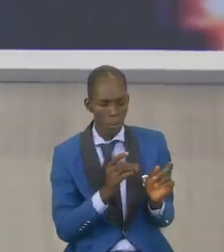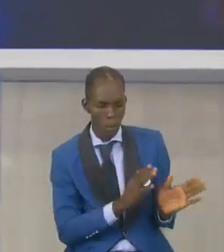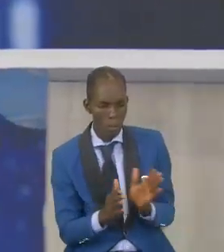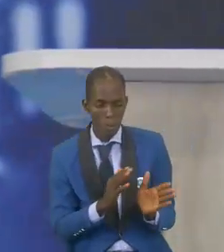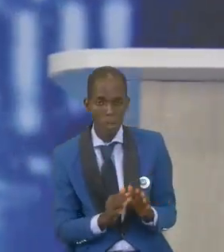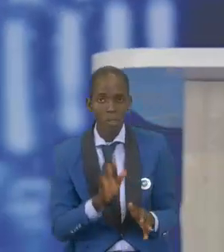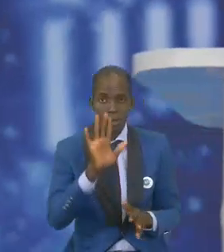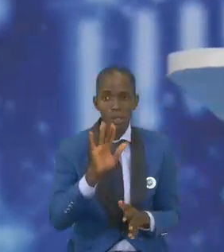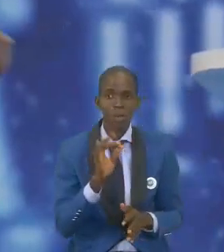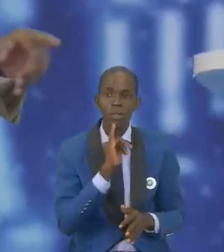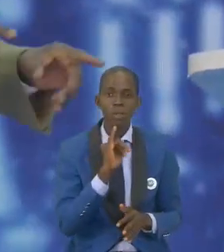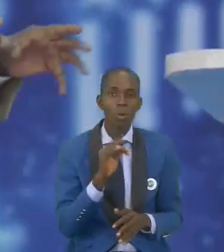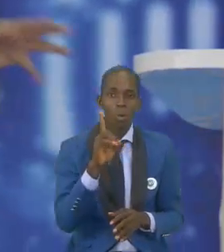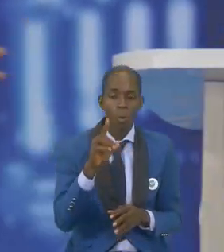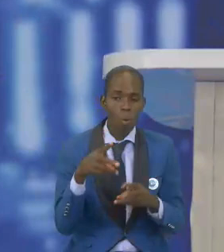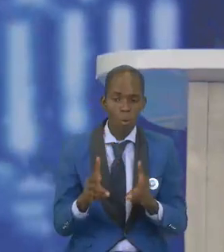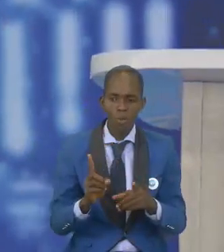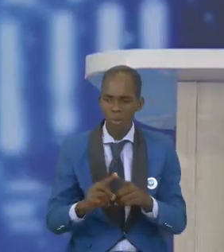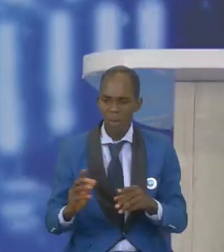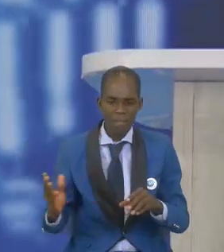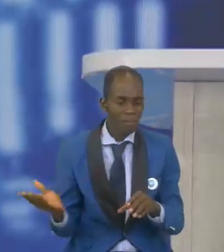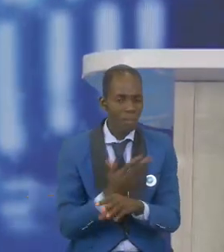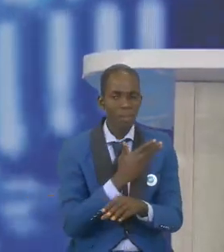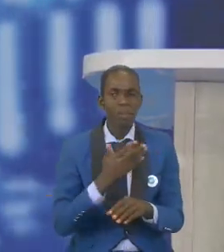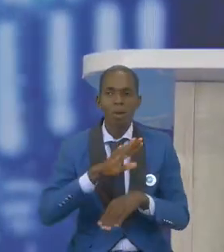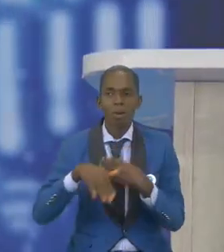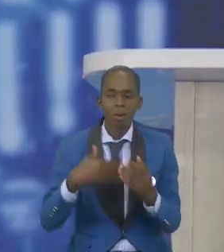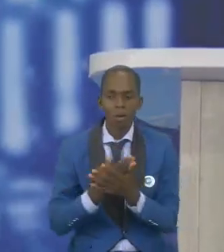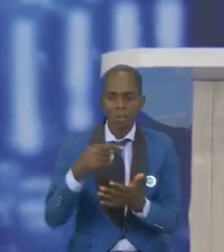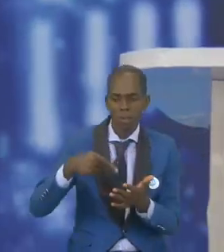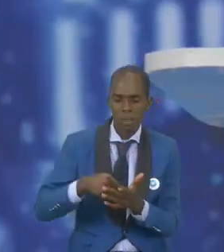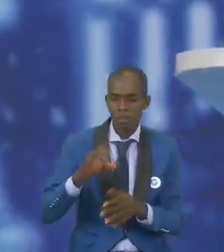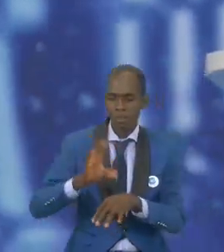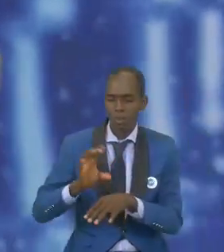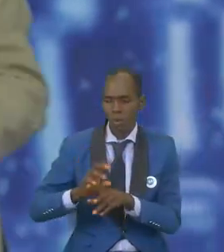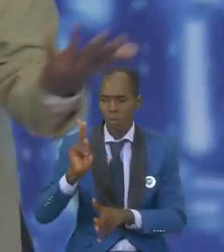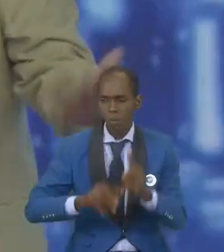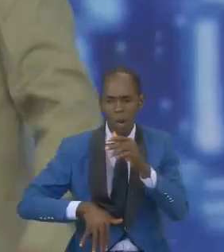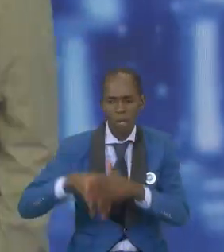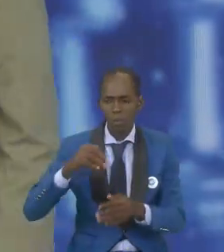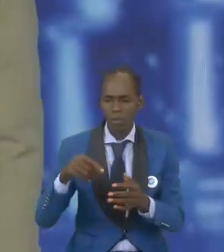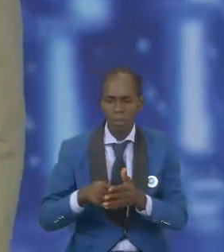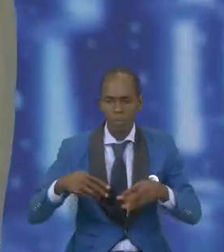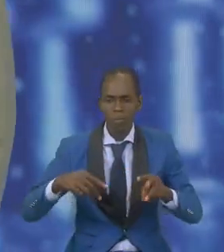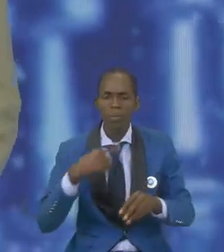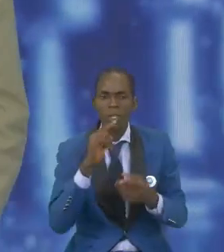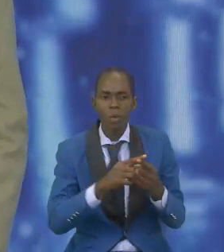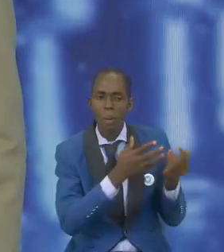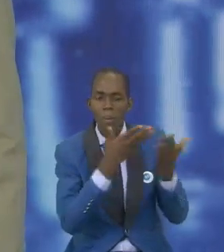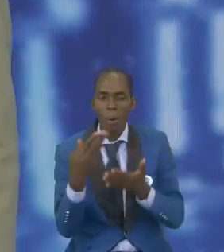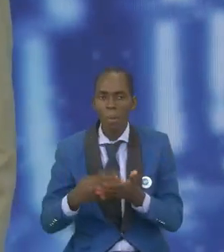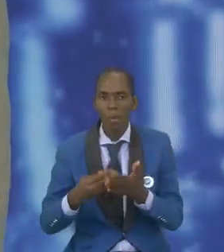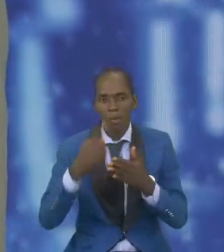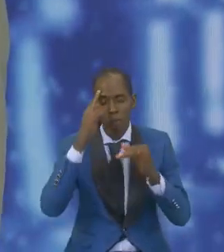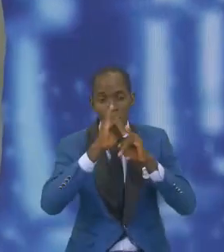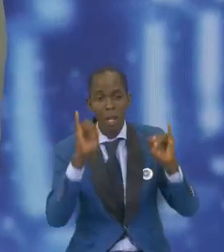one way to drive deeper life, member, out of this market. Tell them to go and bring money for idol. Anyone that does